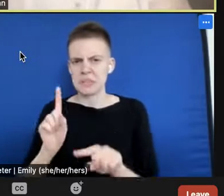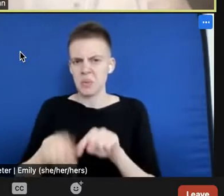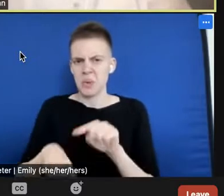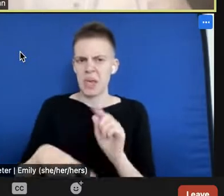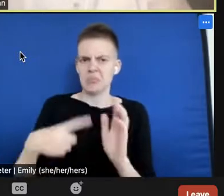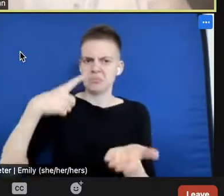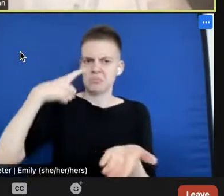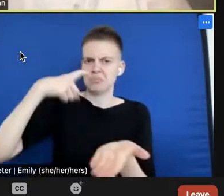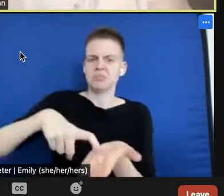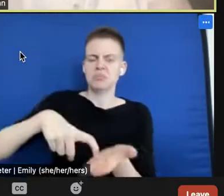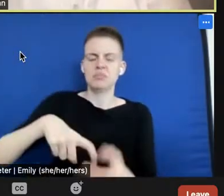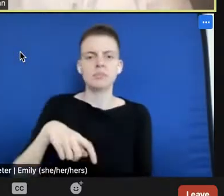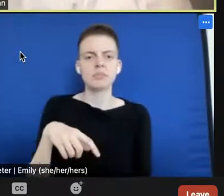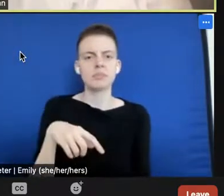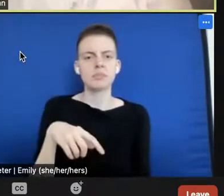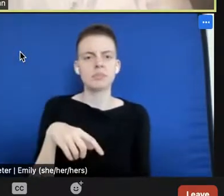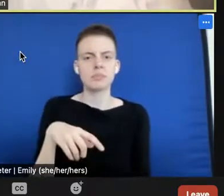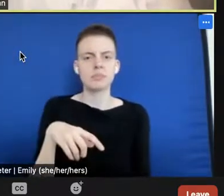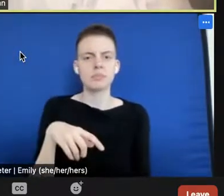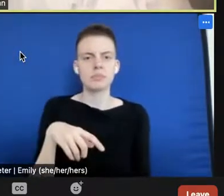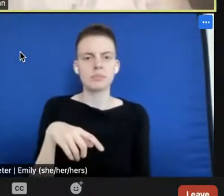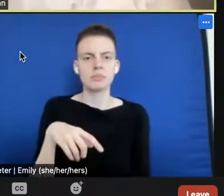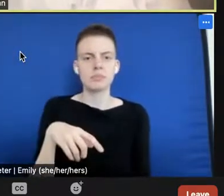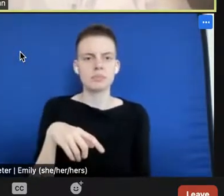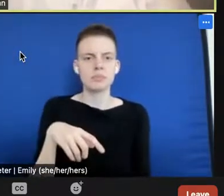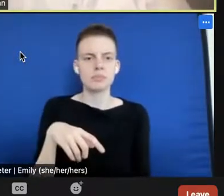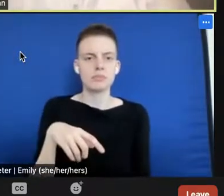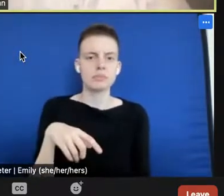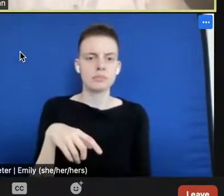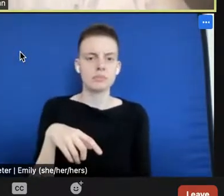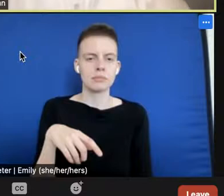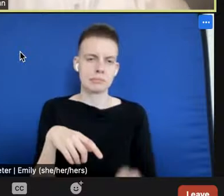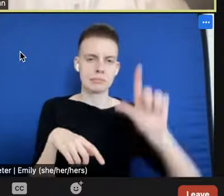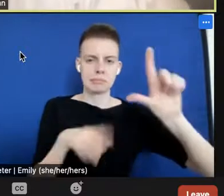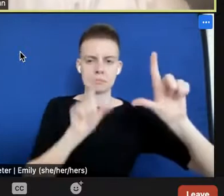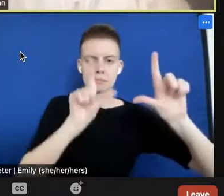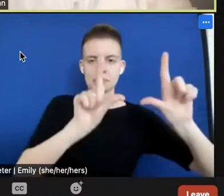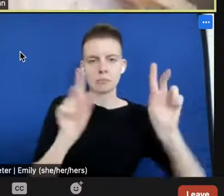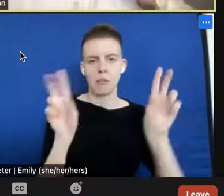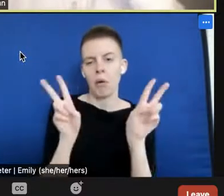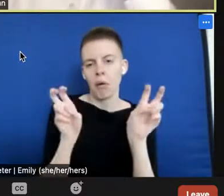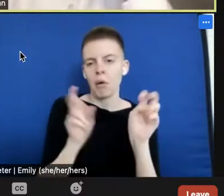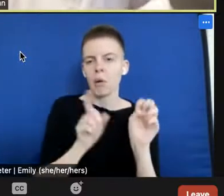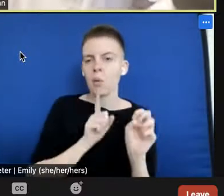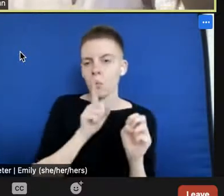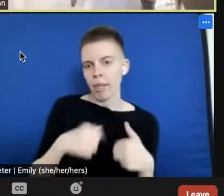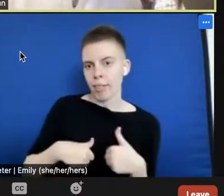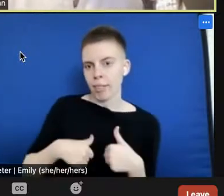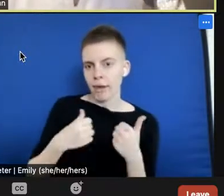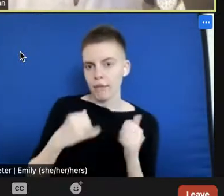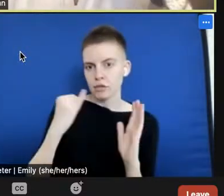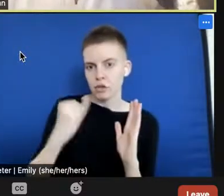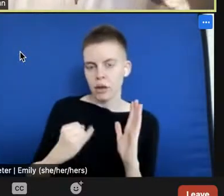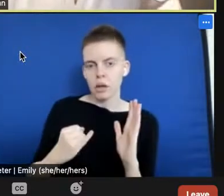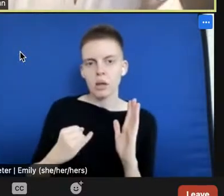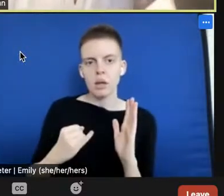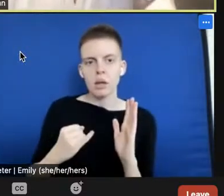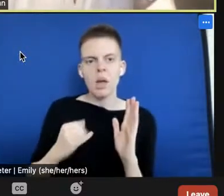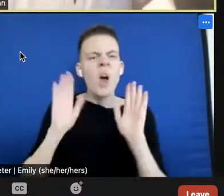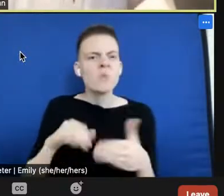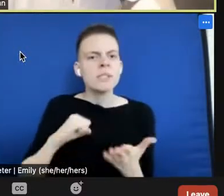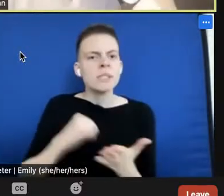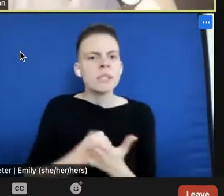So we have what are supposed to be realistic black and white drawings. And, oh, I should have put this in.